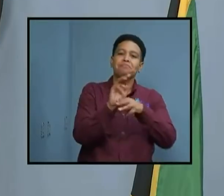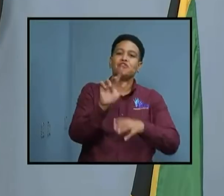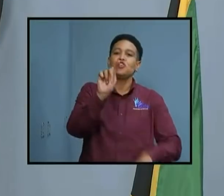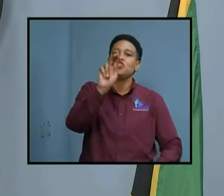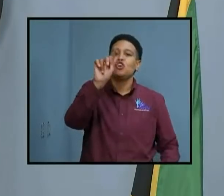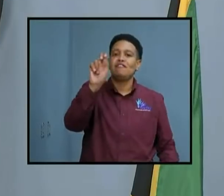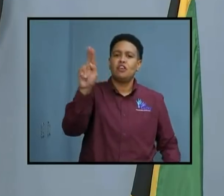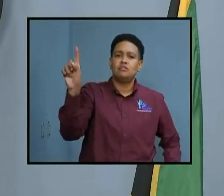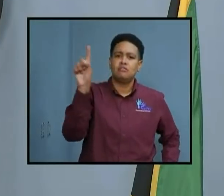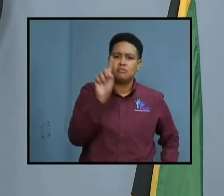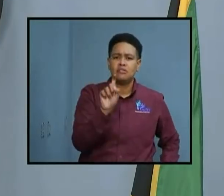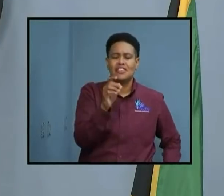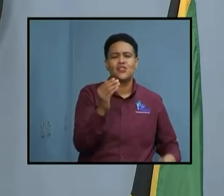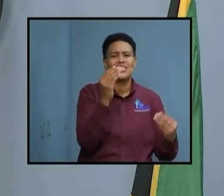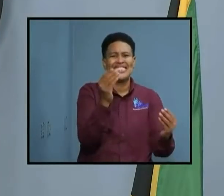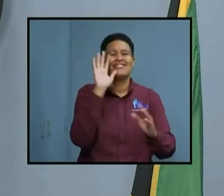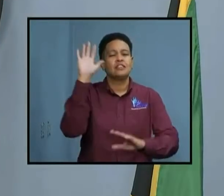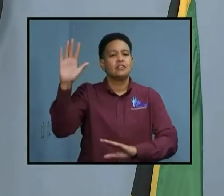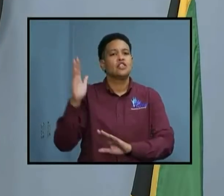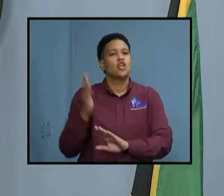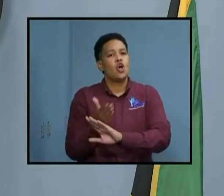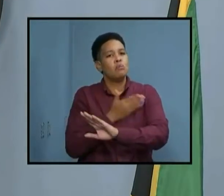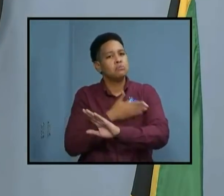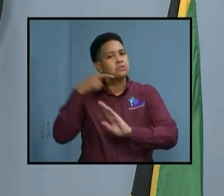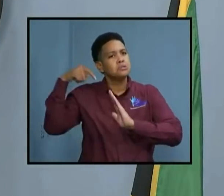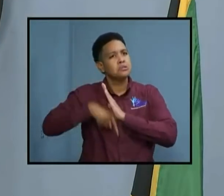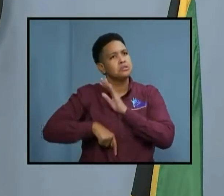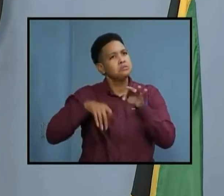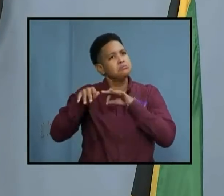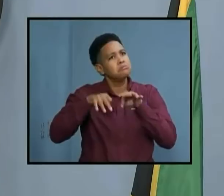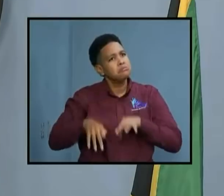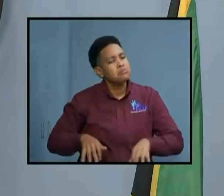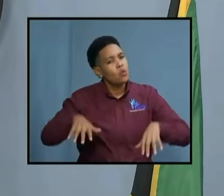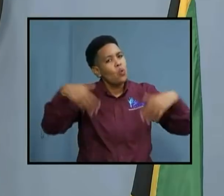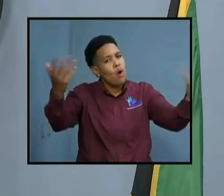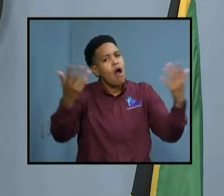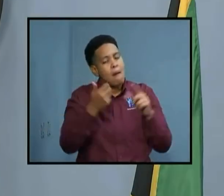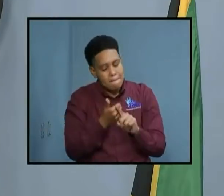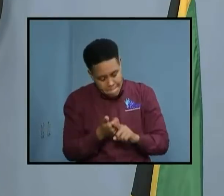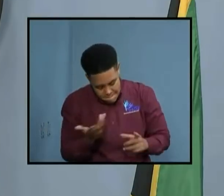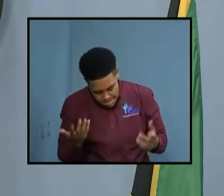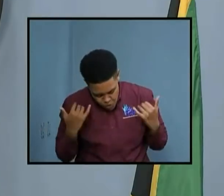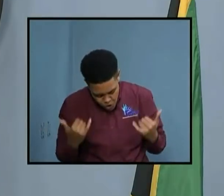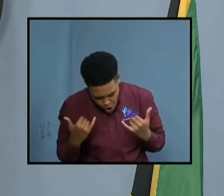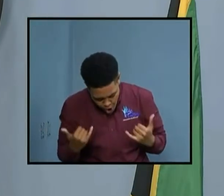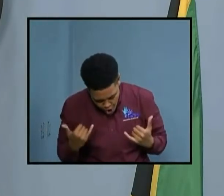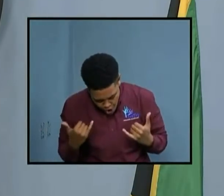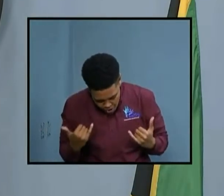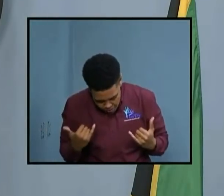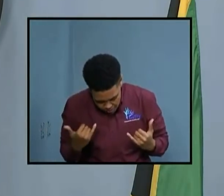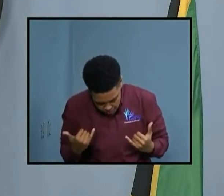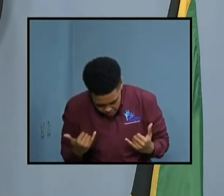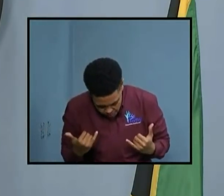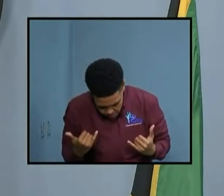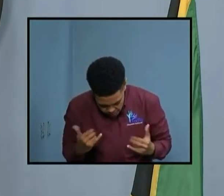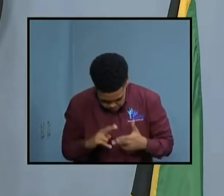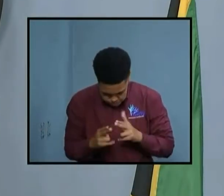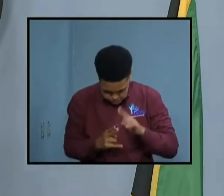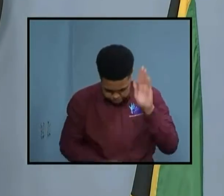Tufton to give more details on the current